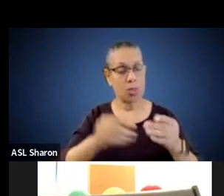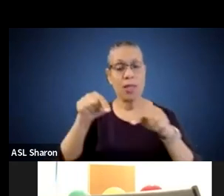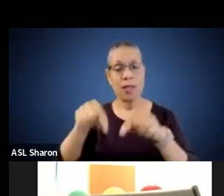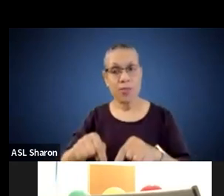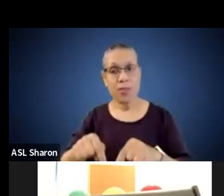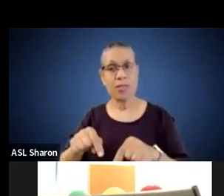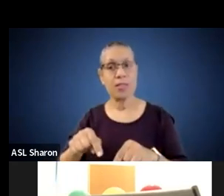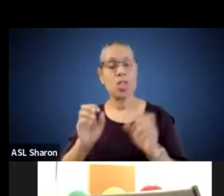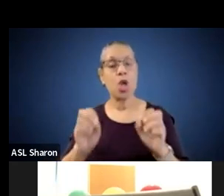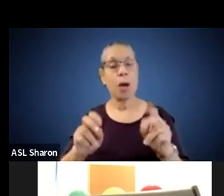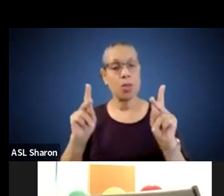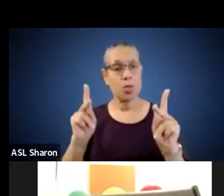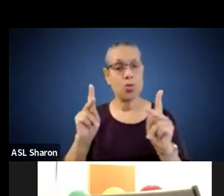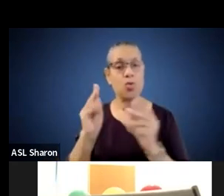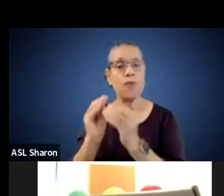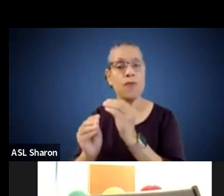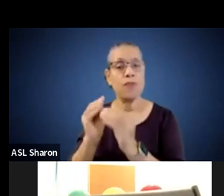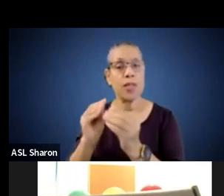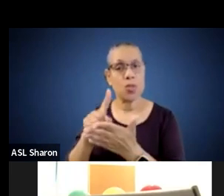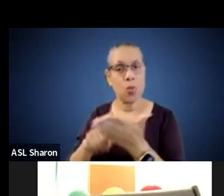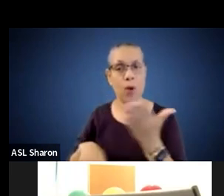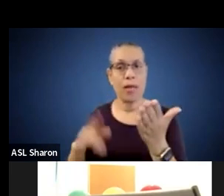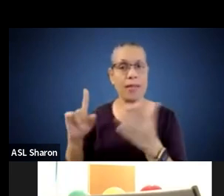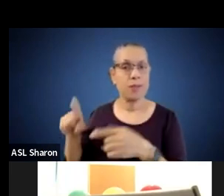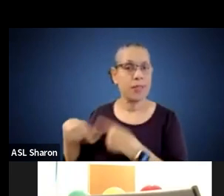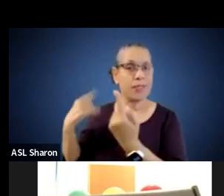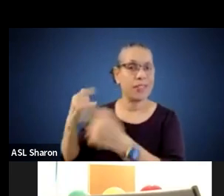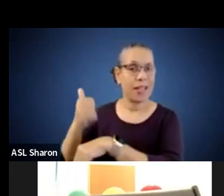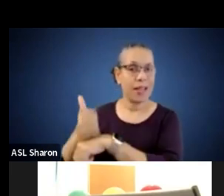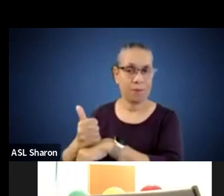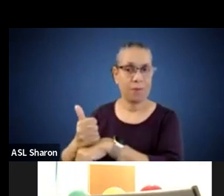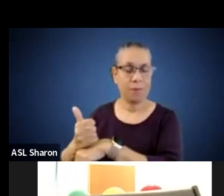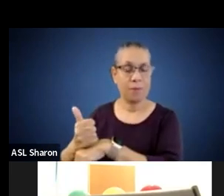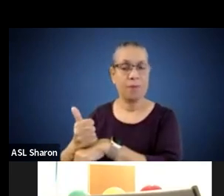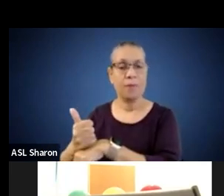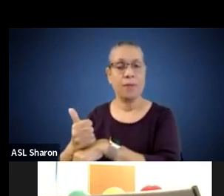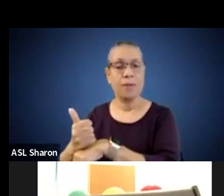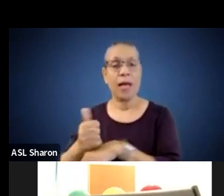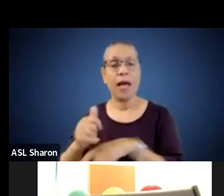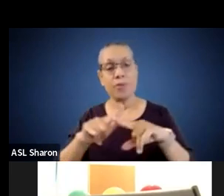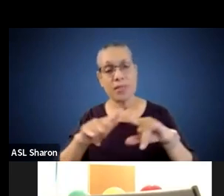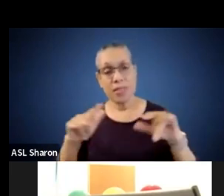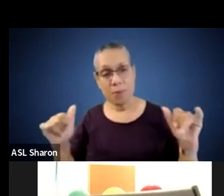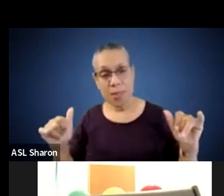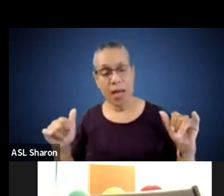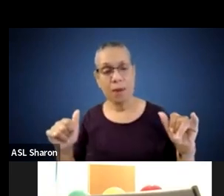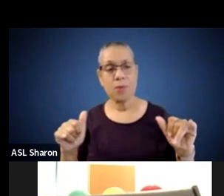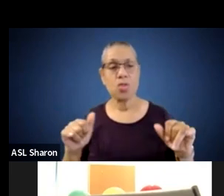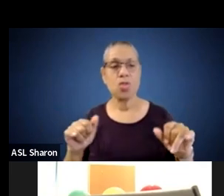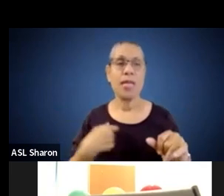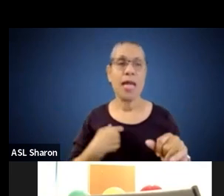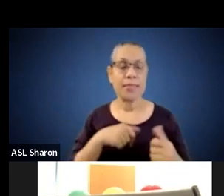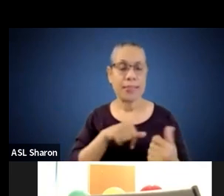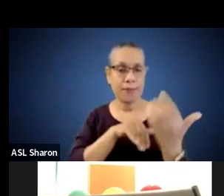to undo some things that need to be undone put in place others at the same time dealing with the reality